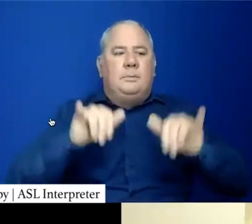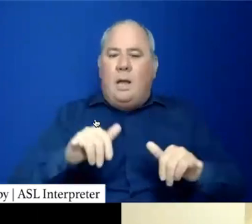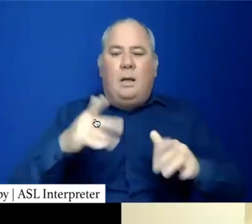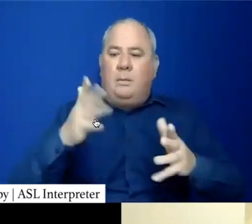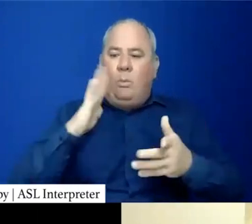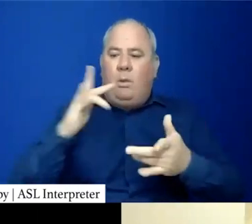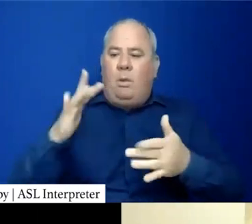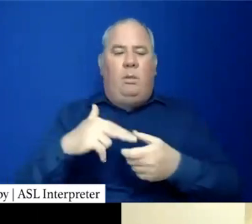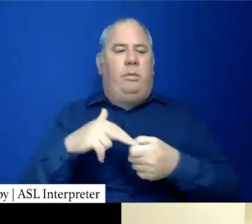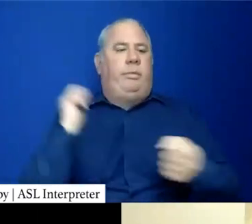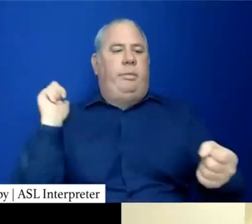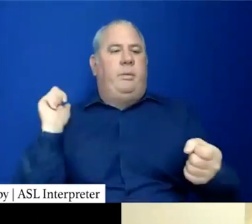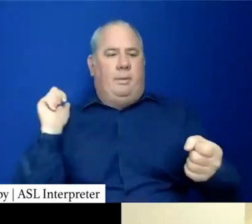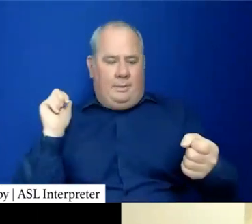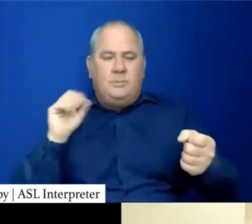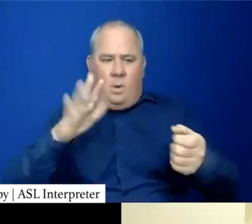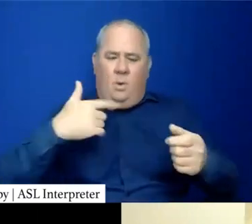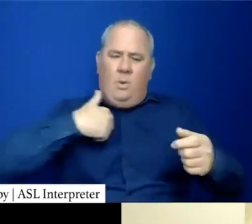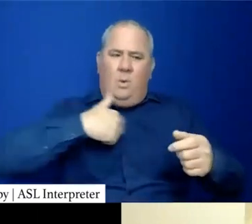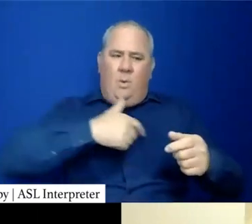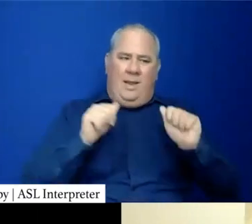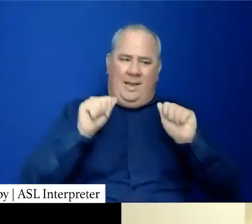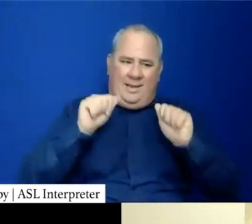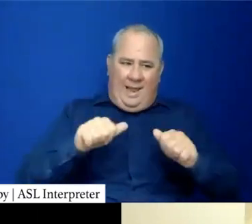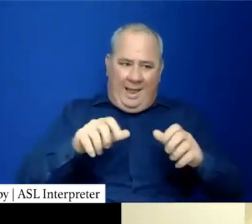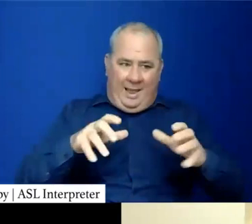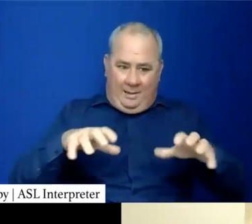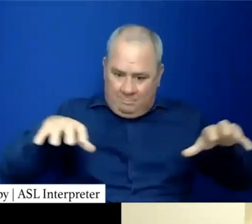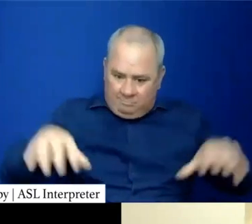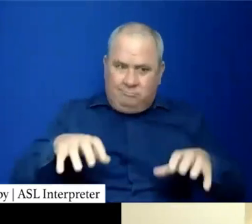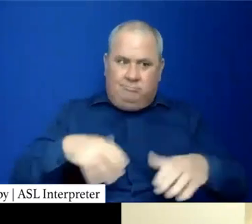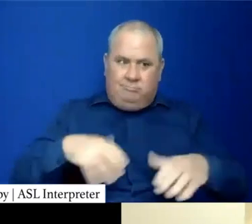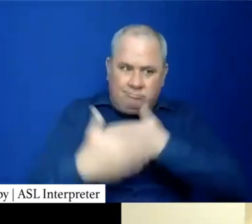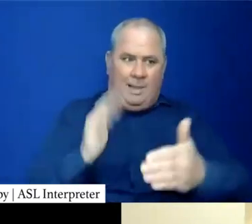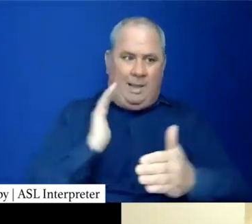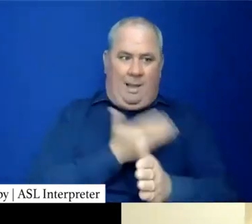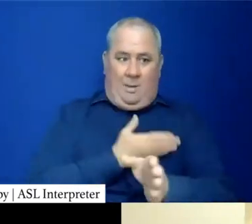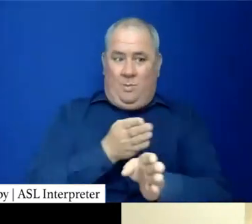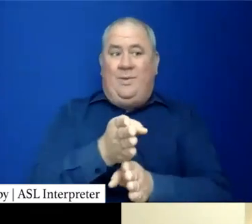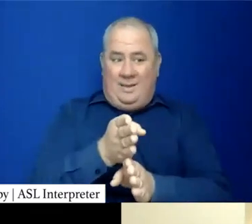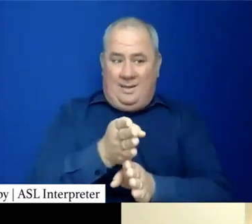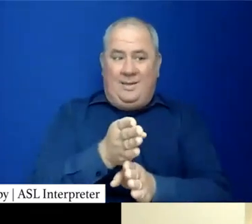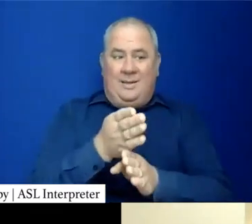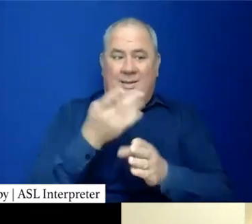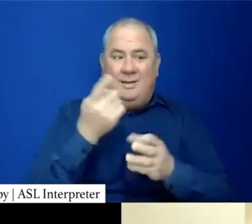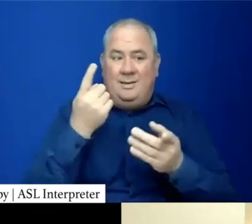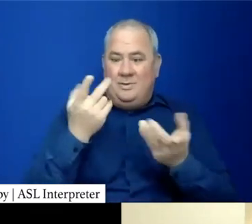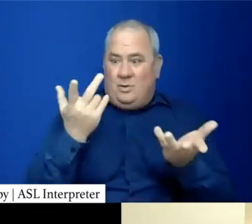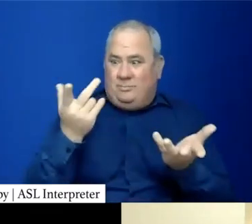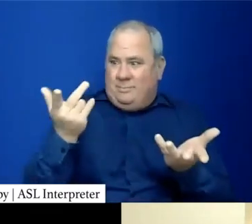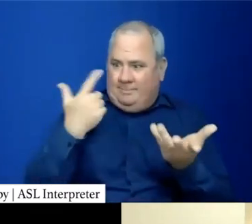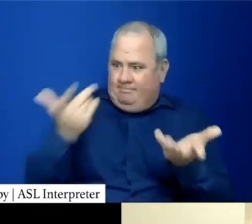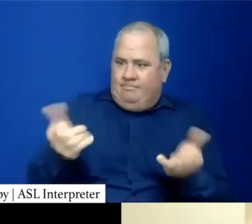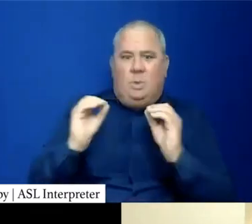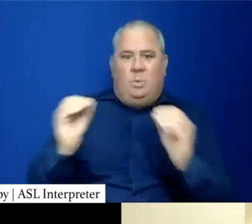the ability to do great things in the field, but you aren't supporting them. Mm-hmm. And it goes beyond simply saying,